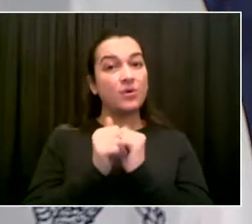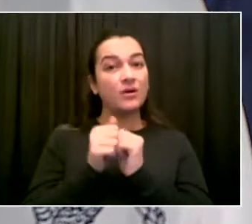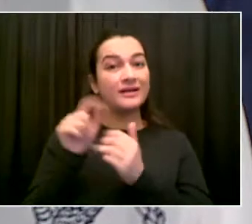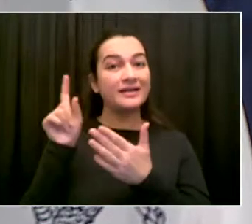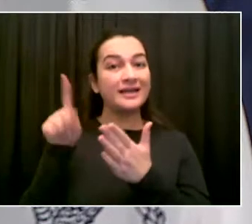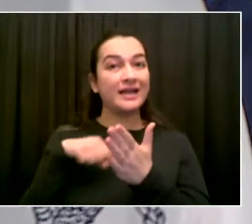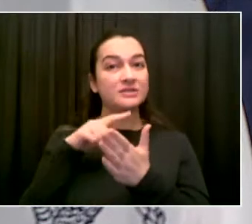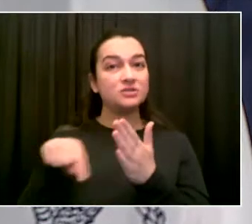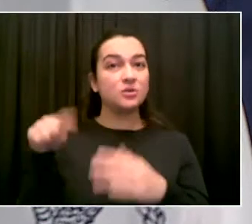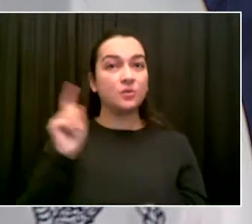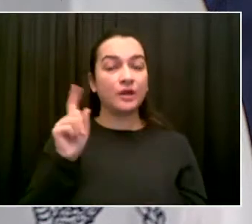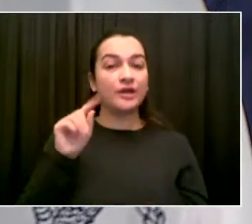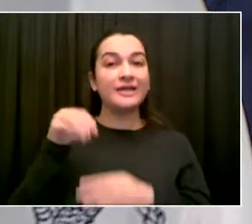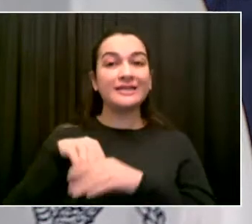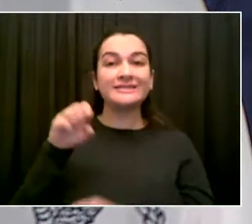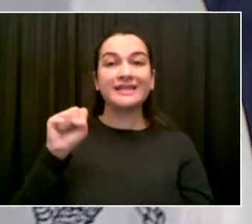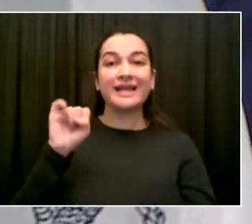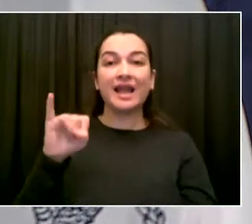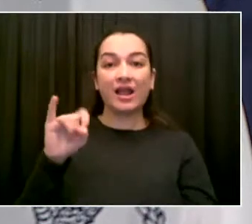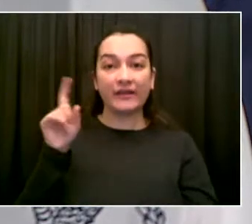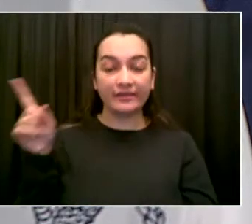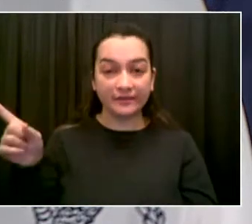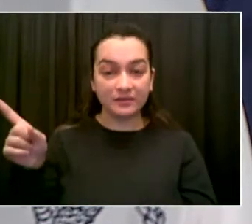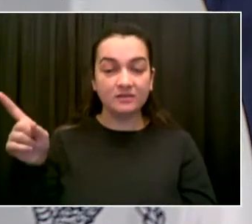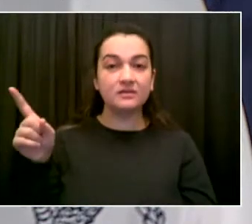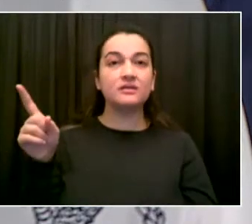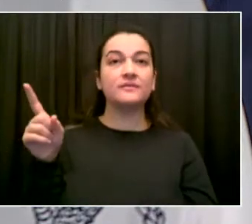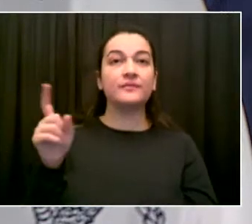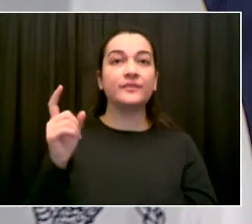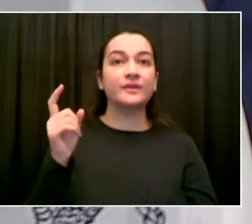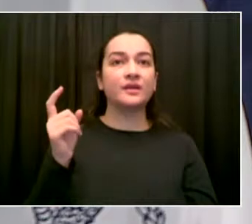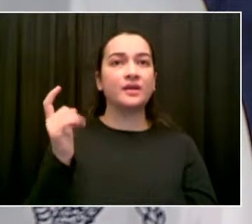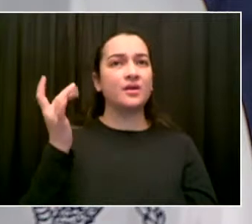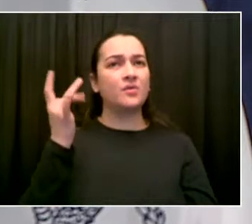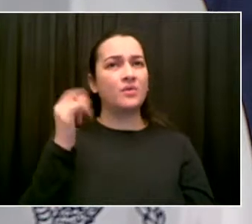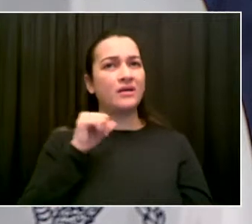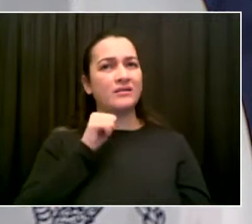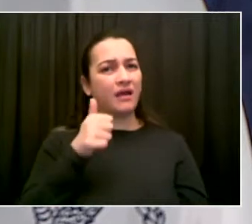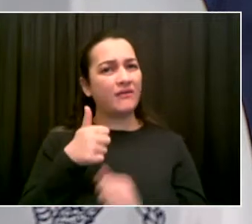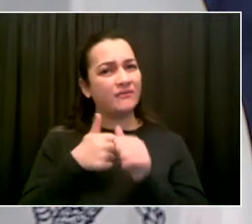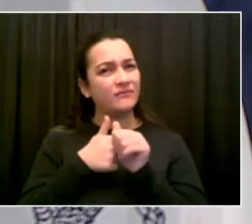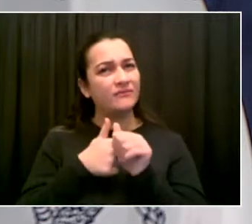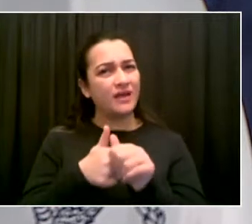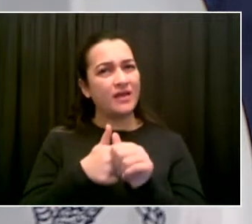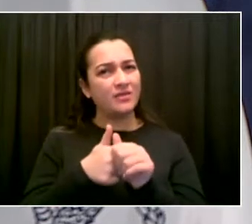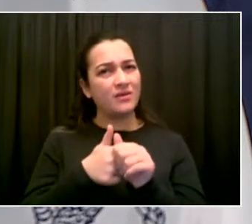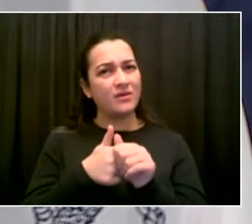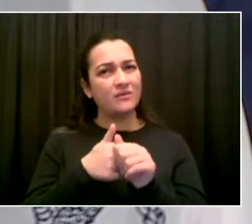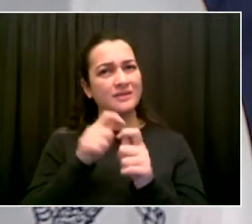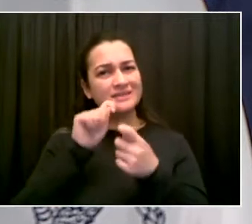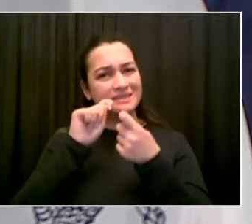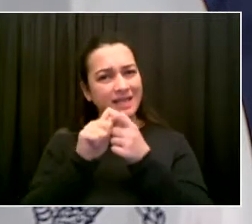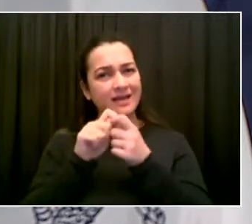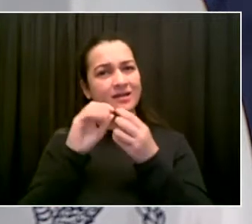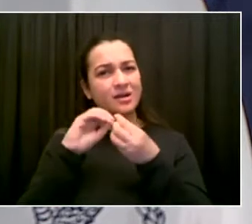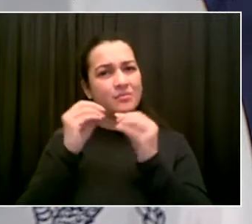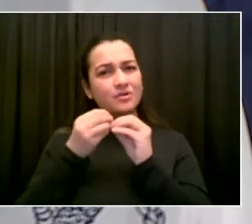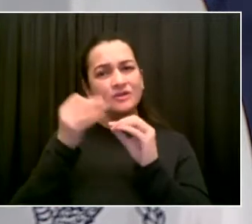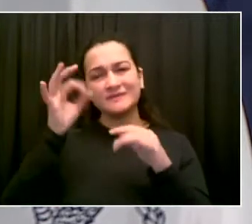Well, just to say real quick, and I'll turn to Dr. Varma on this,